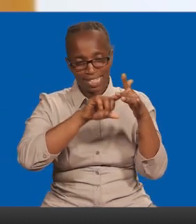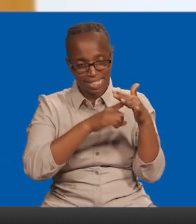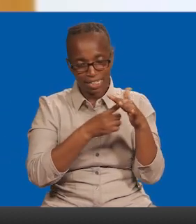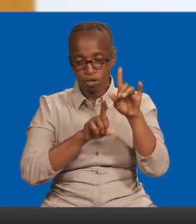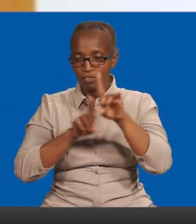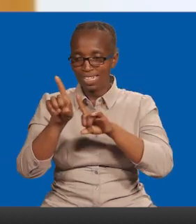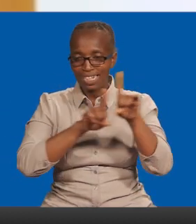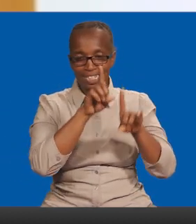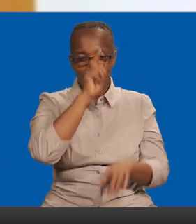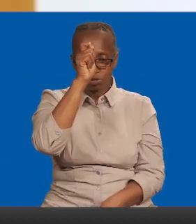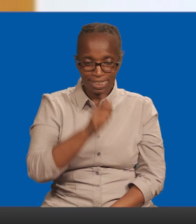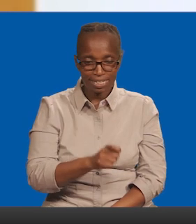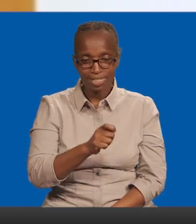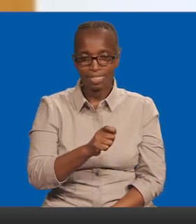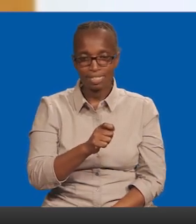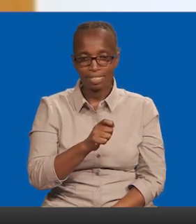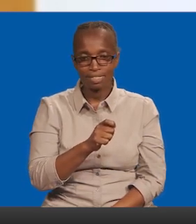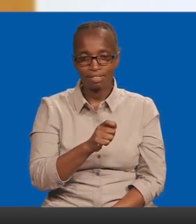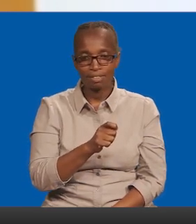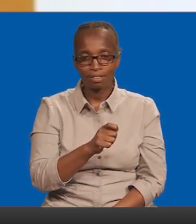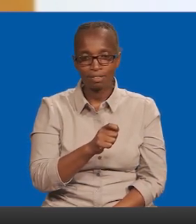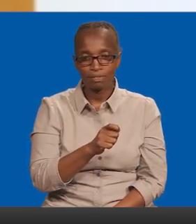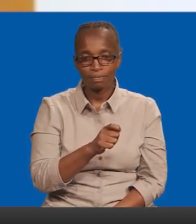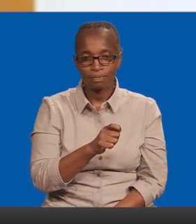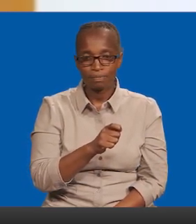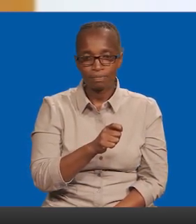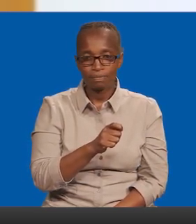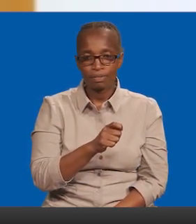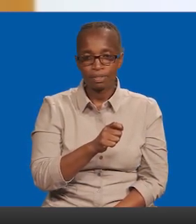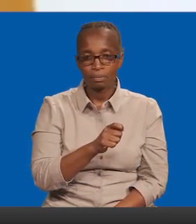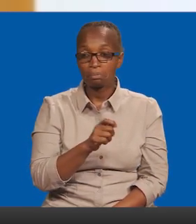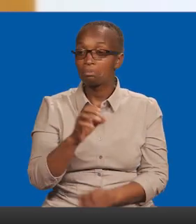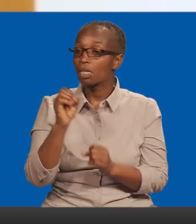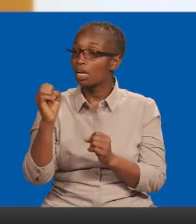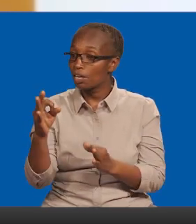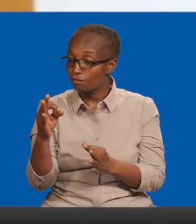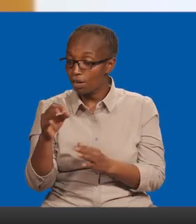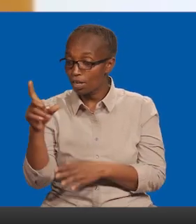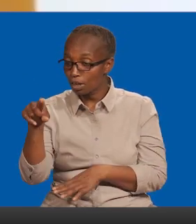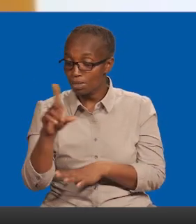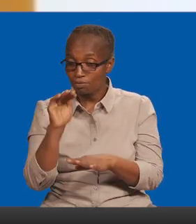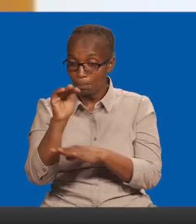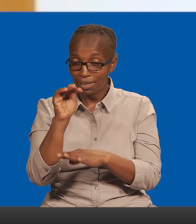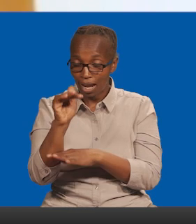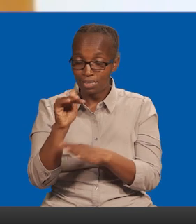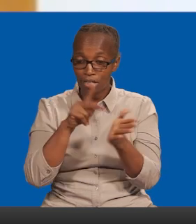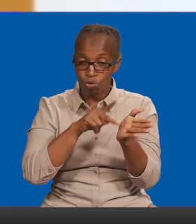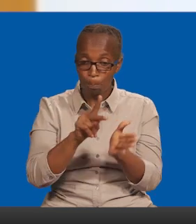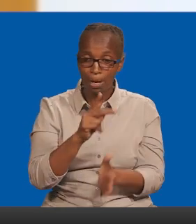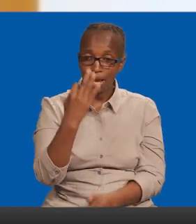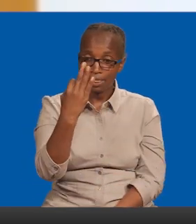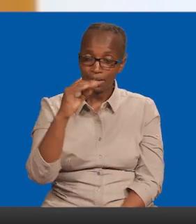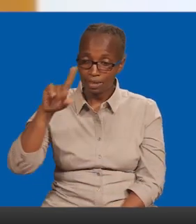is the beginning, or it is the starting of the journey to justice to these survivors. So if they